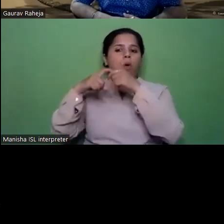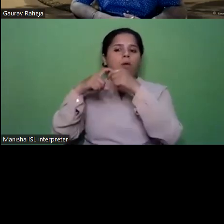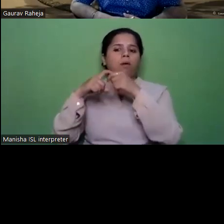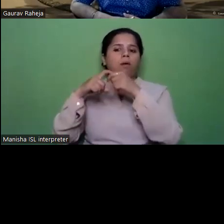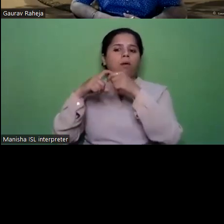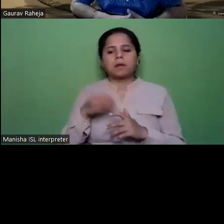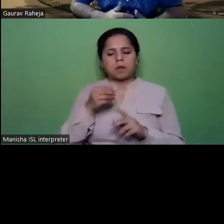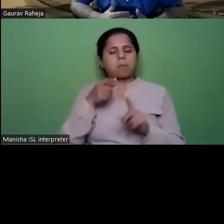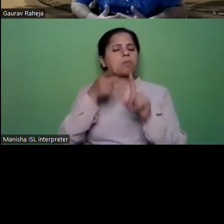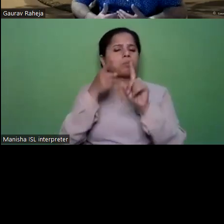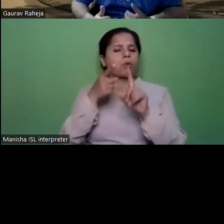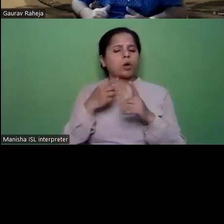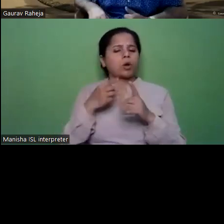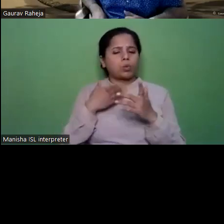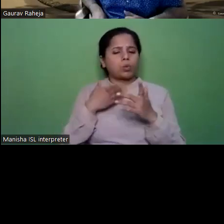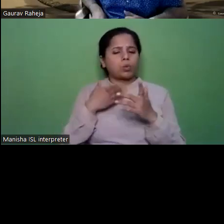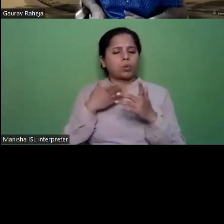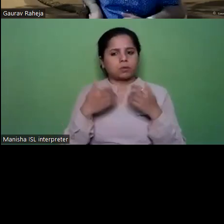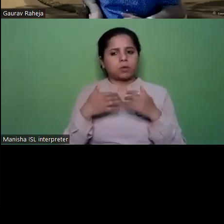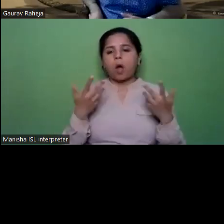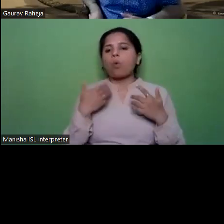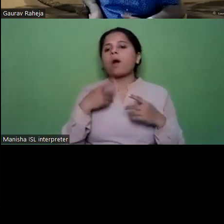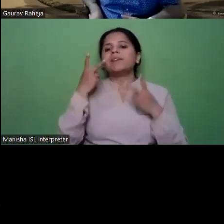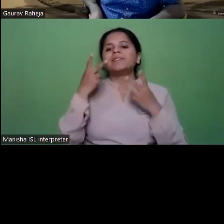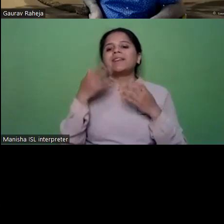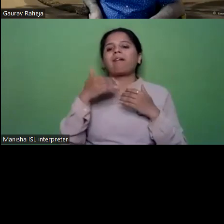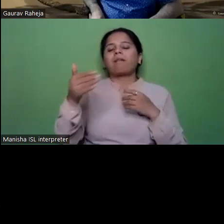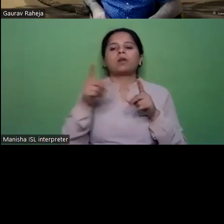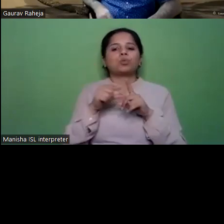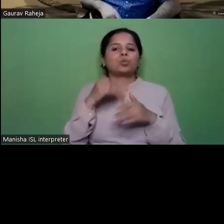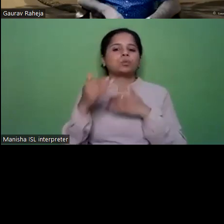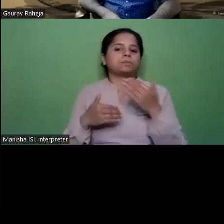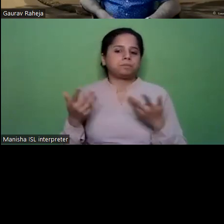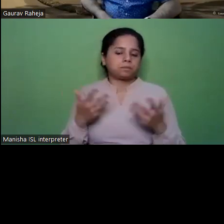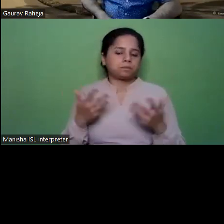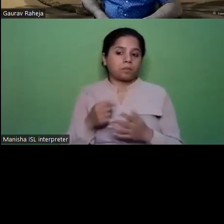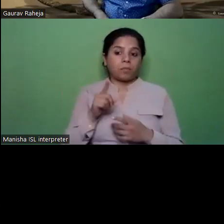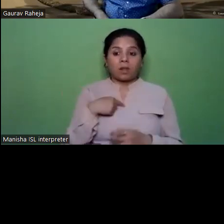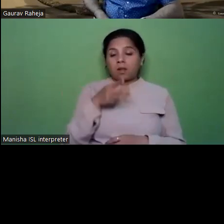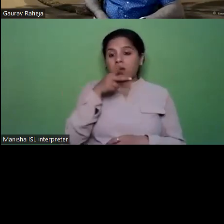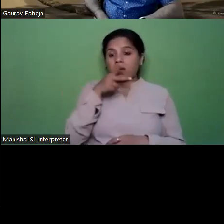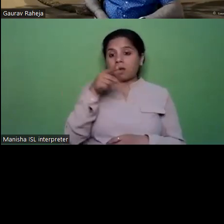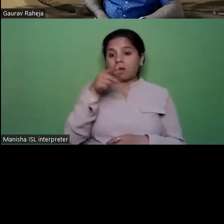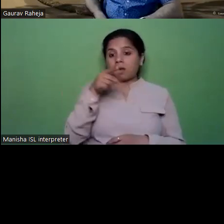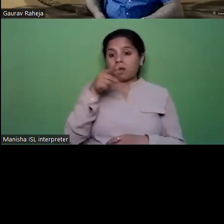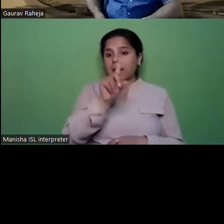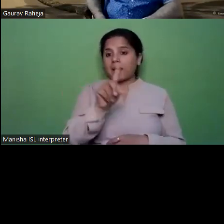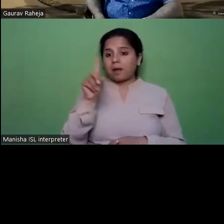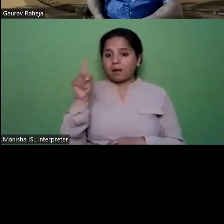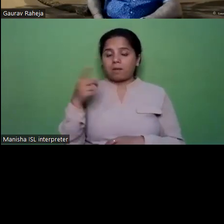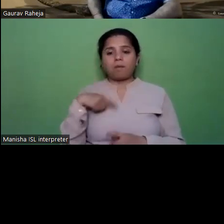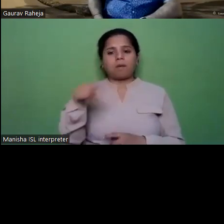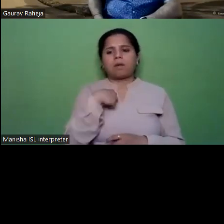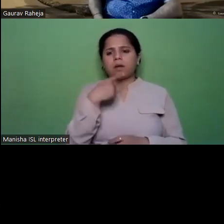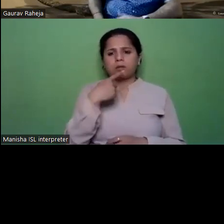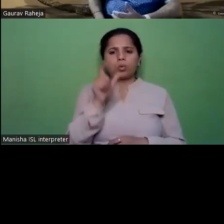certain perspectives on how we have to look forward and take things forward. But telling you here, 2011, we coined this